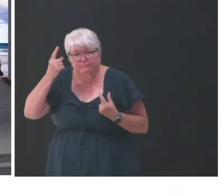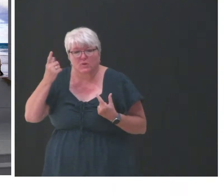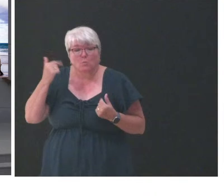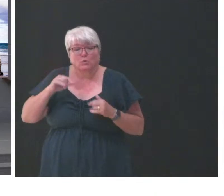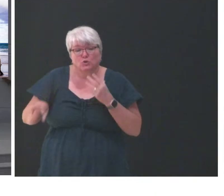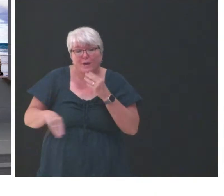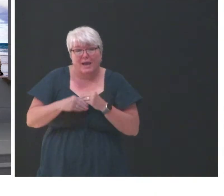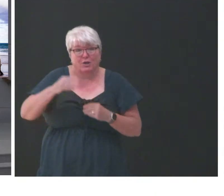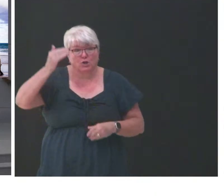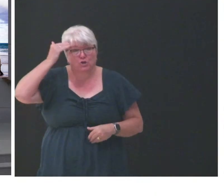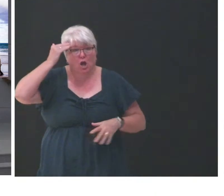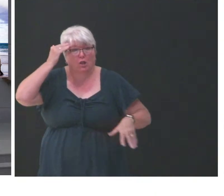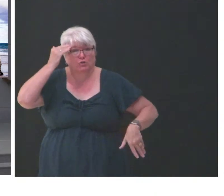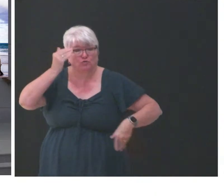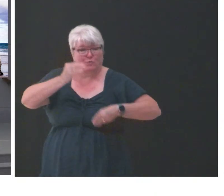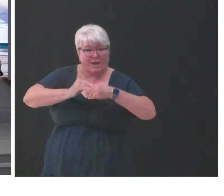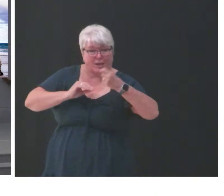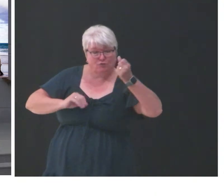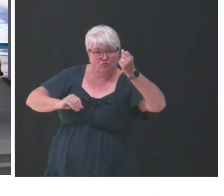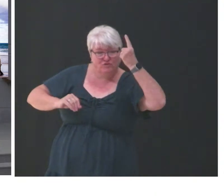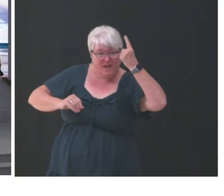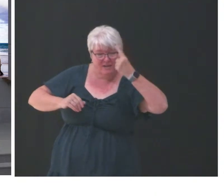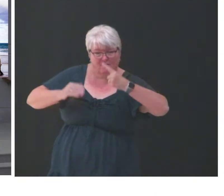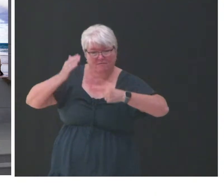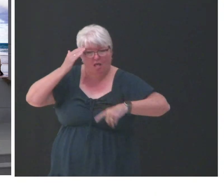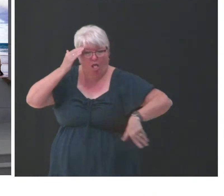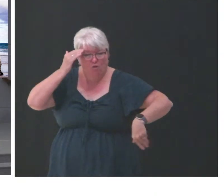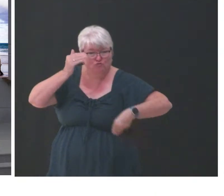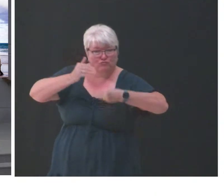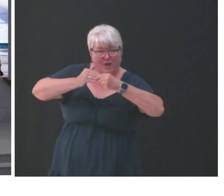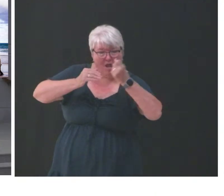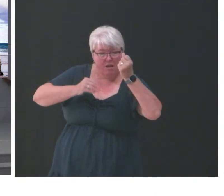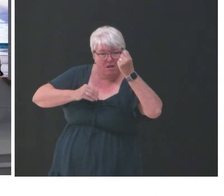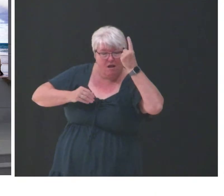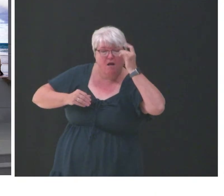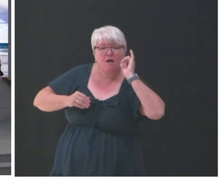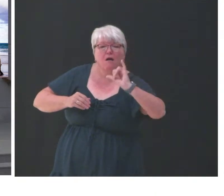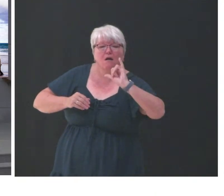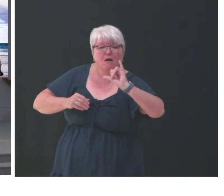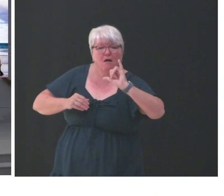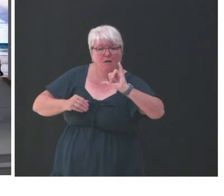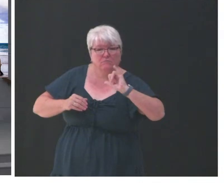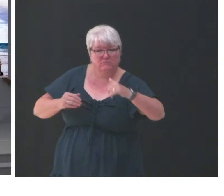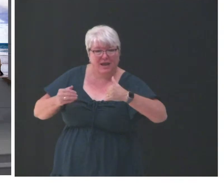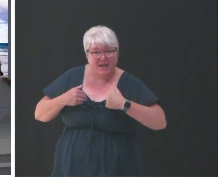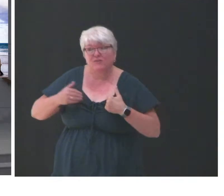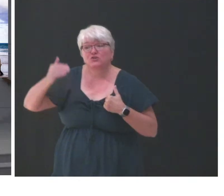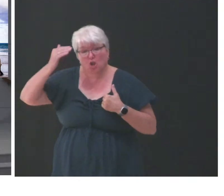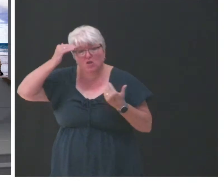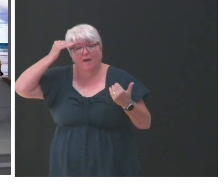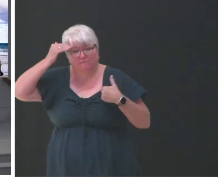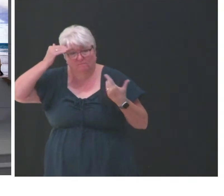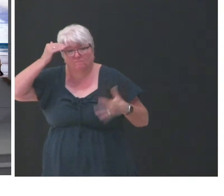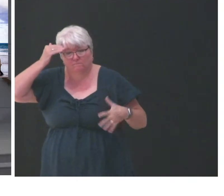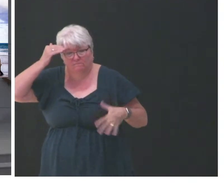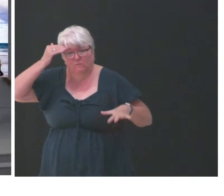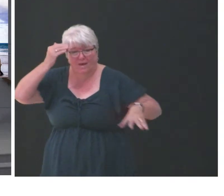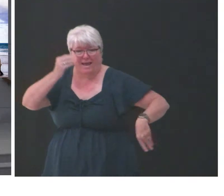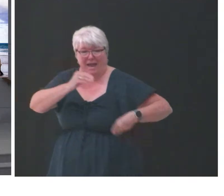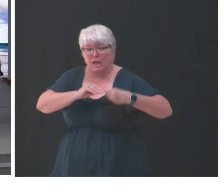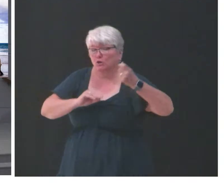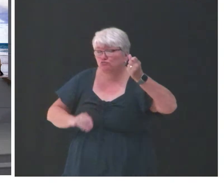you add understanding to something and you understand the perceived meaning of something, you understand, okay, I have the knowledge of what worship is. I want to